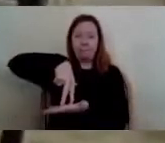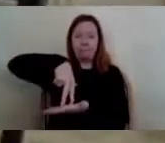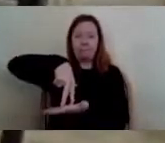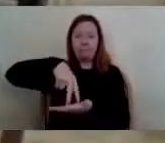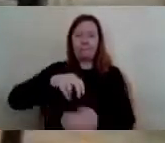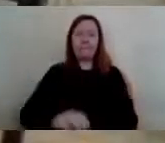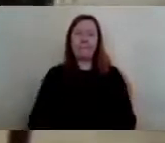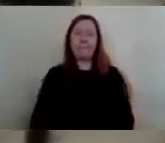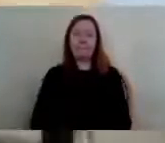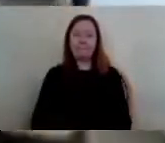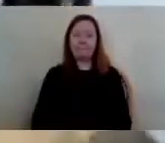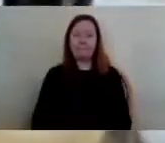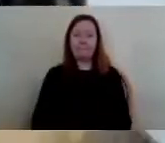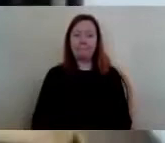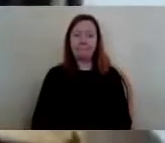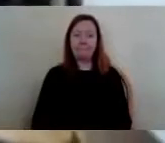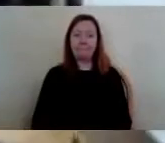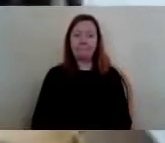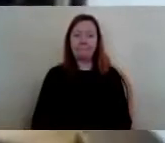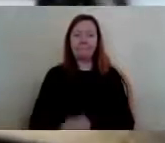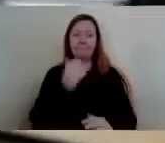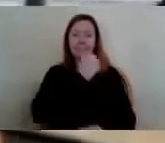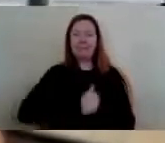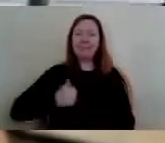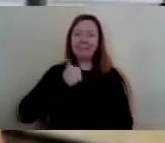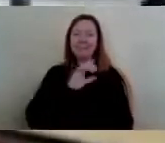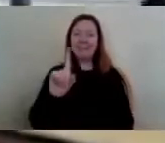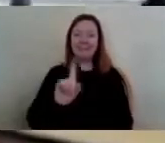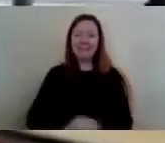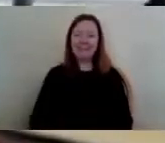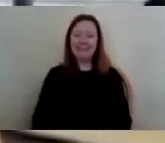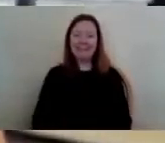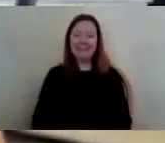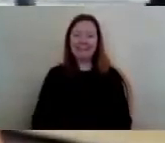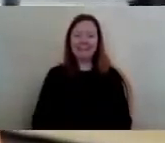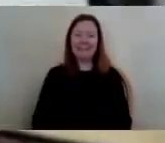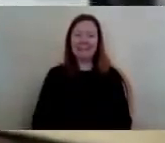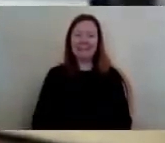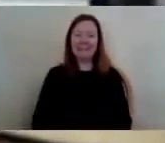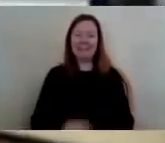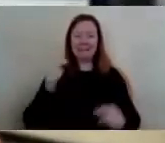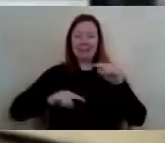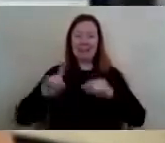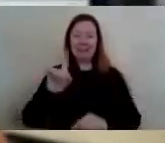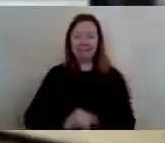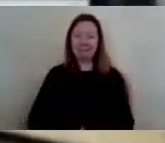on. Sorry, guys. I'm going to back you up.